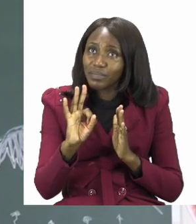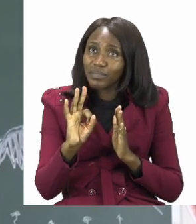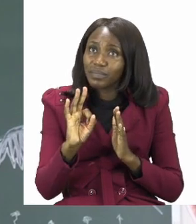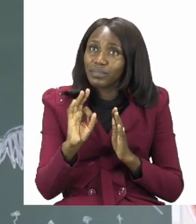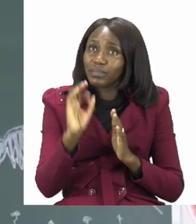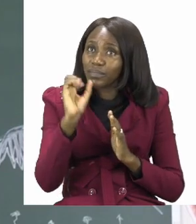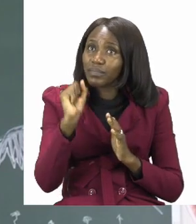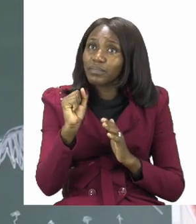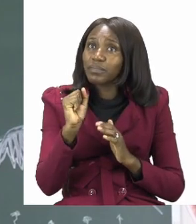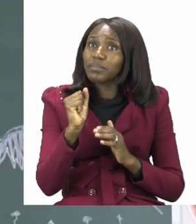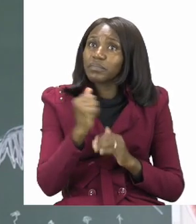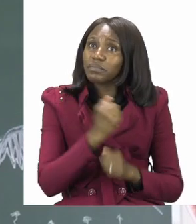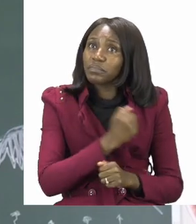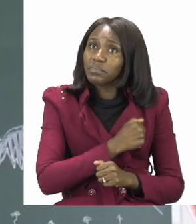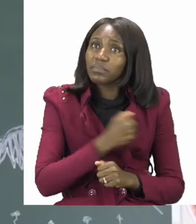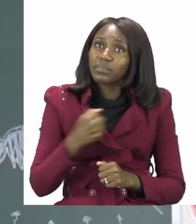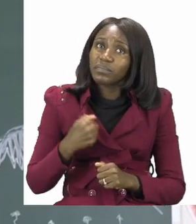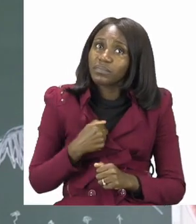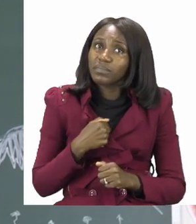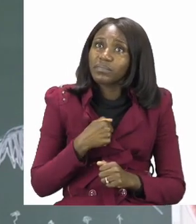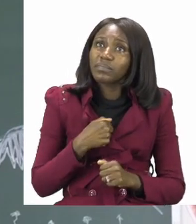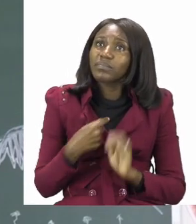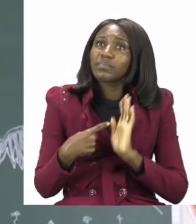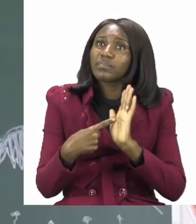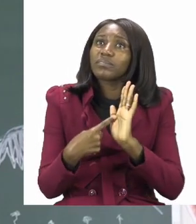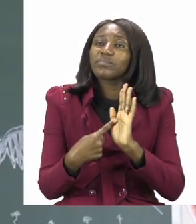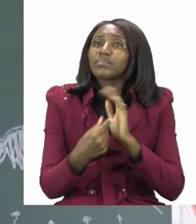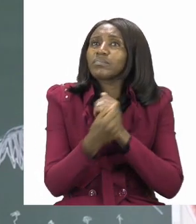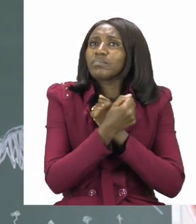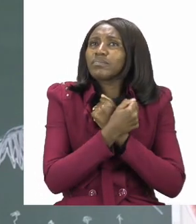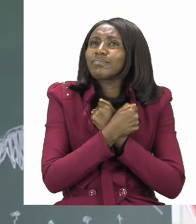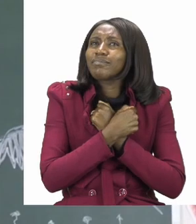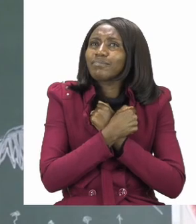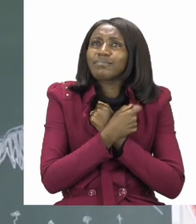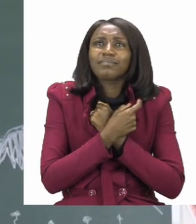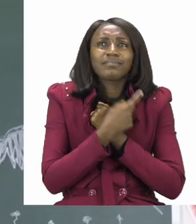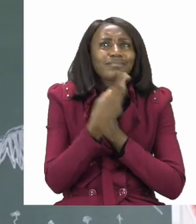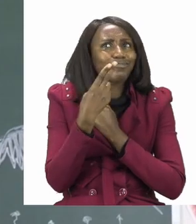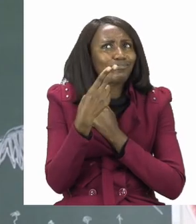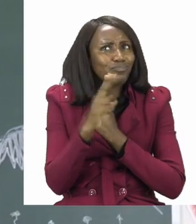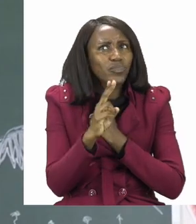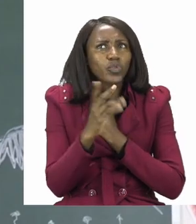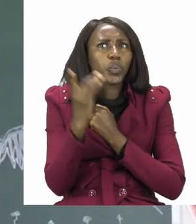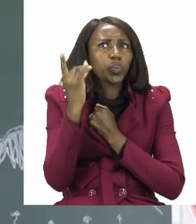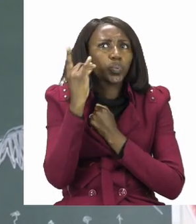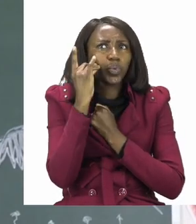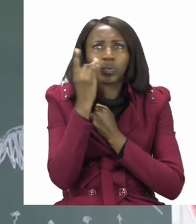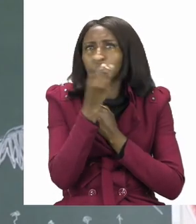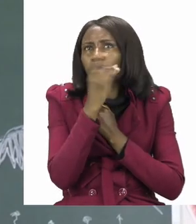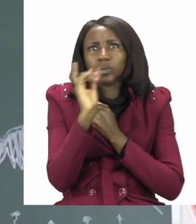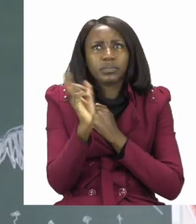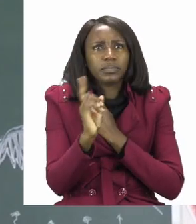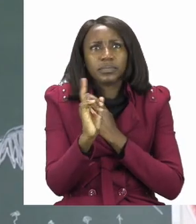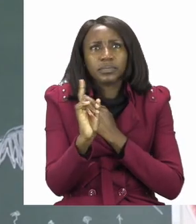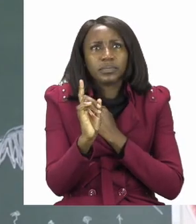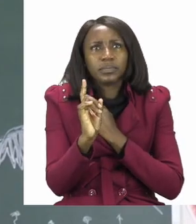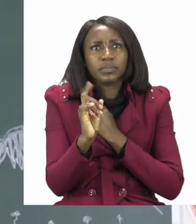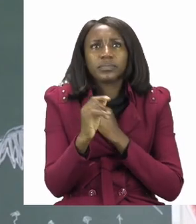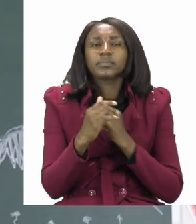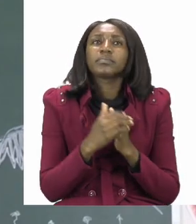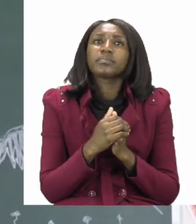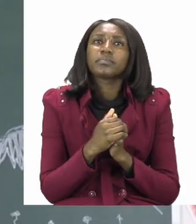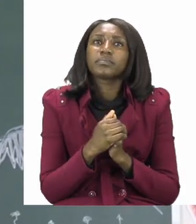love, like your parents, you can show them love in a different way, but not touching them, especially in